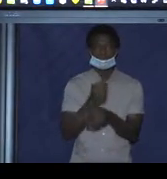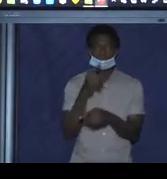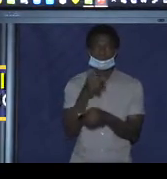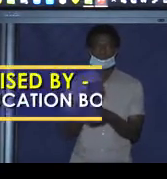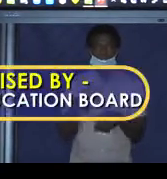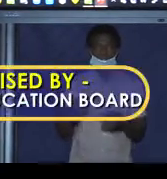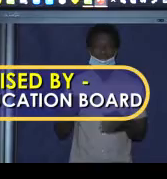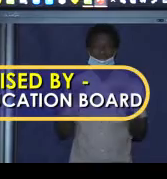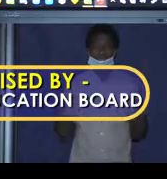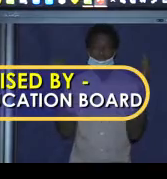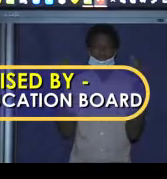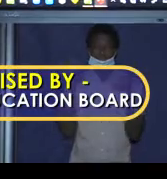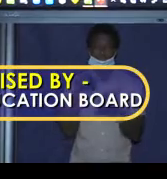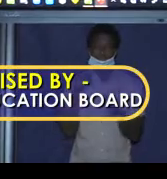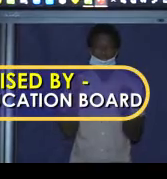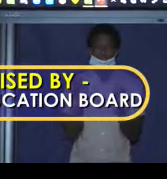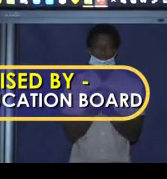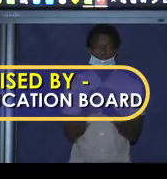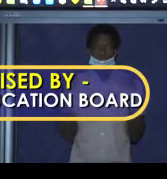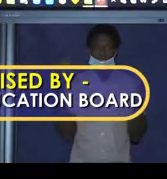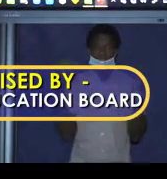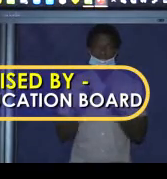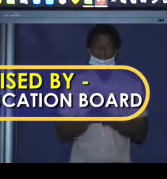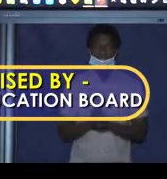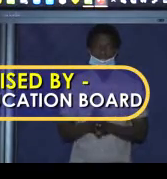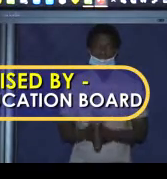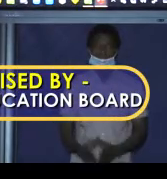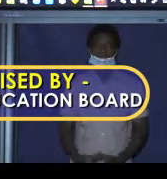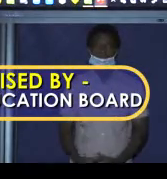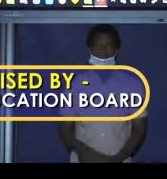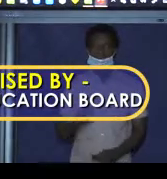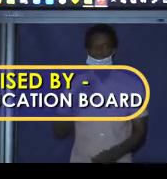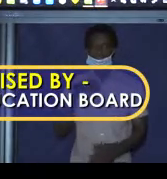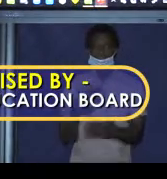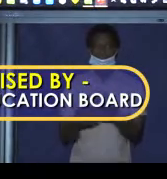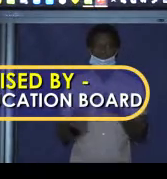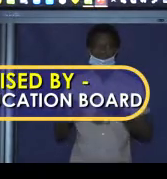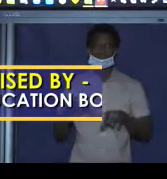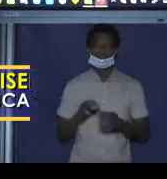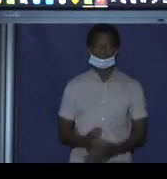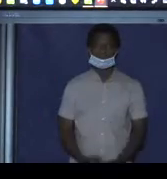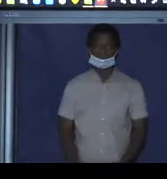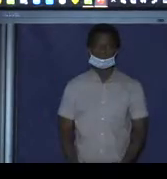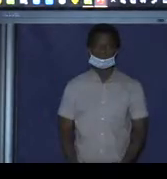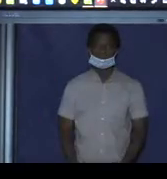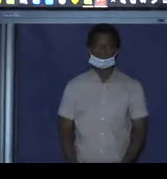you. Let me celebrate you with this chair. Well done.